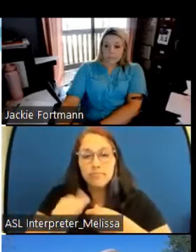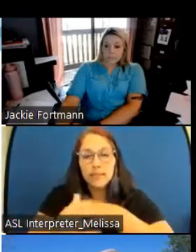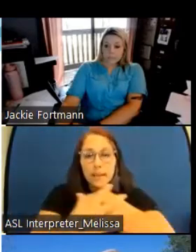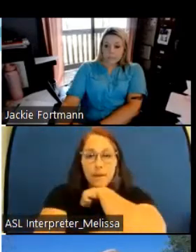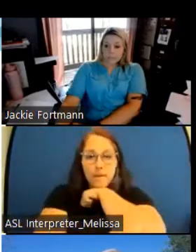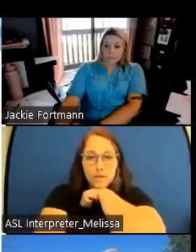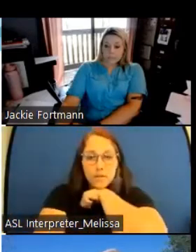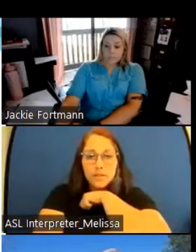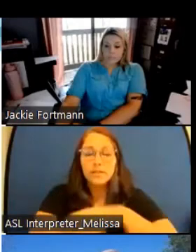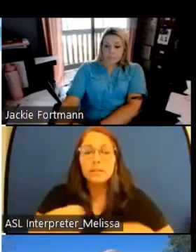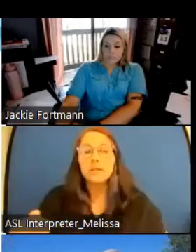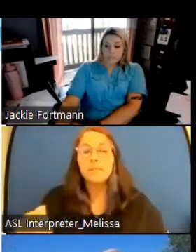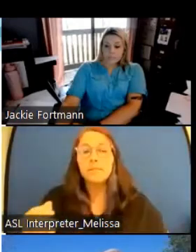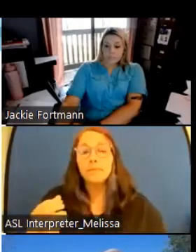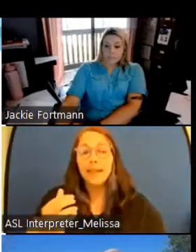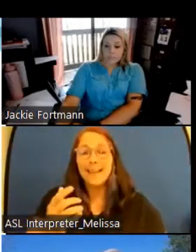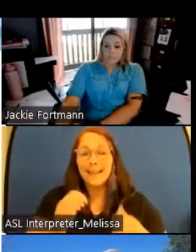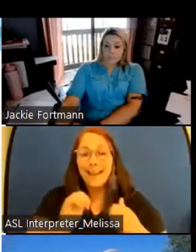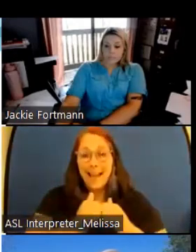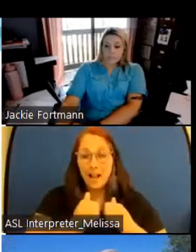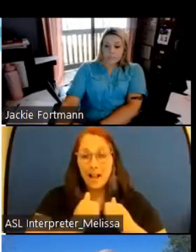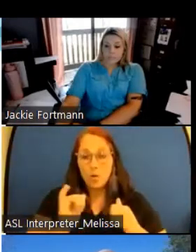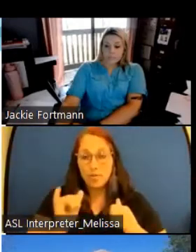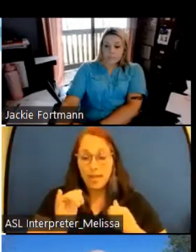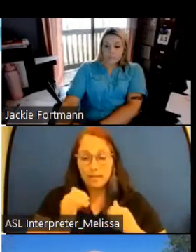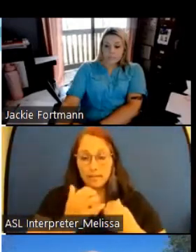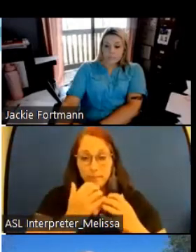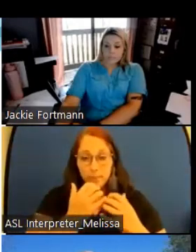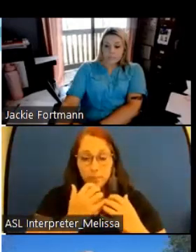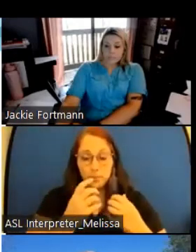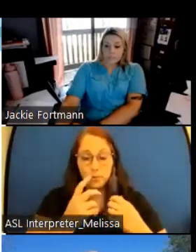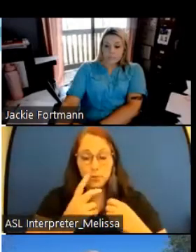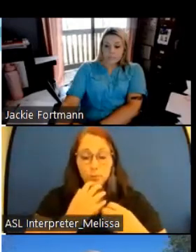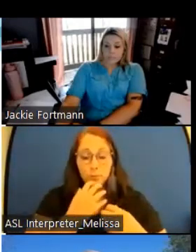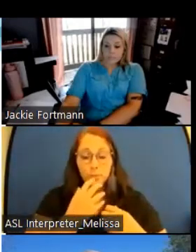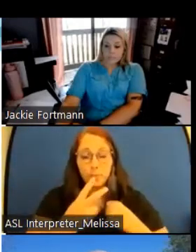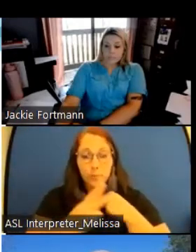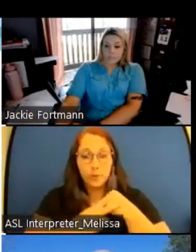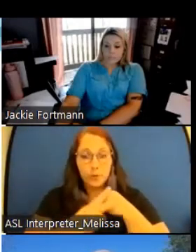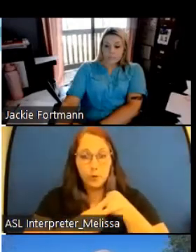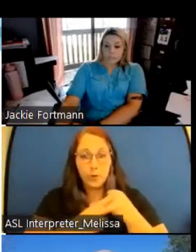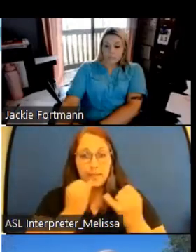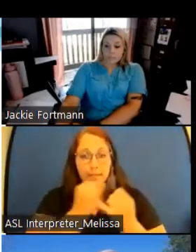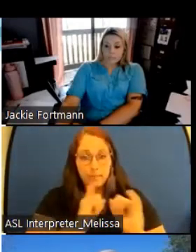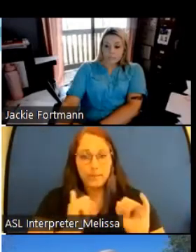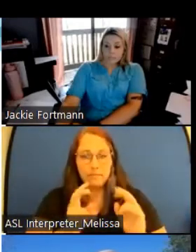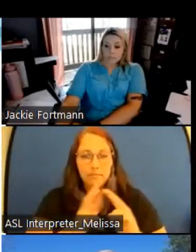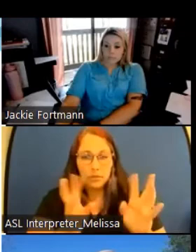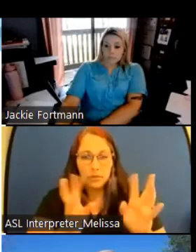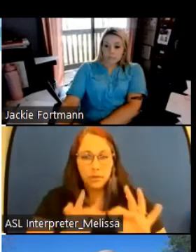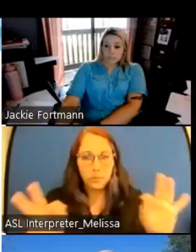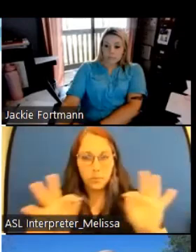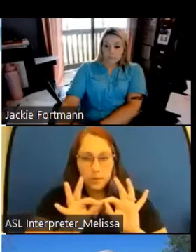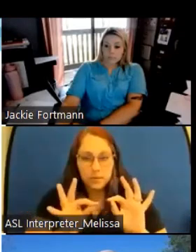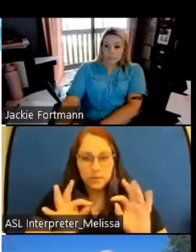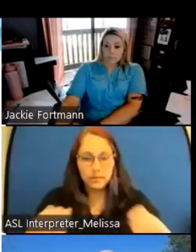interact in preserving this independence, it's very important. Next slide, please.